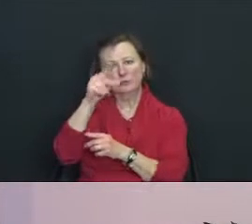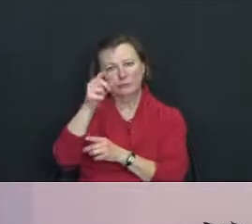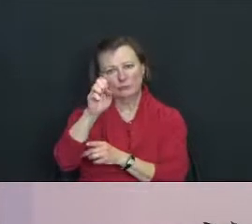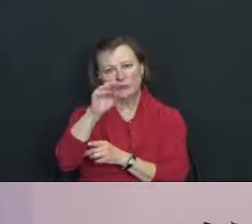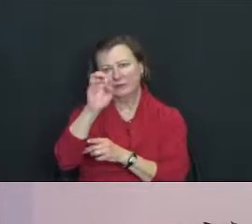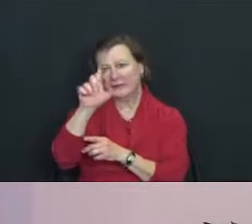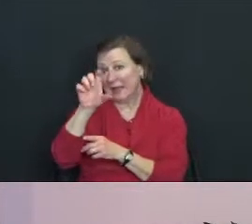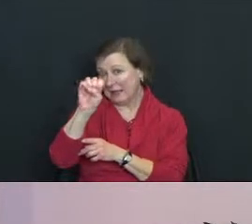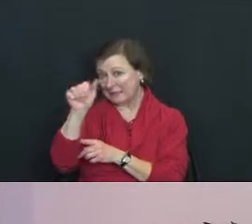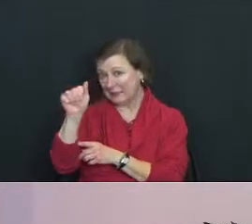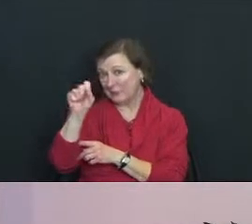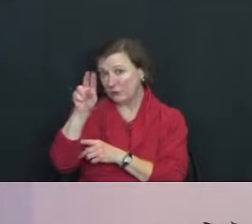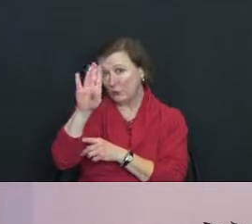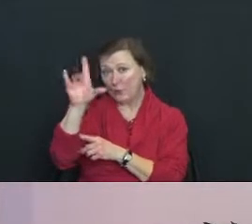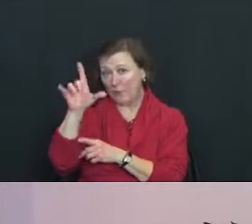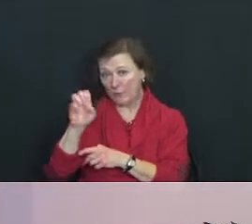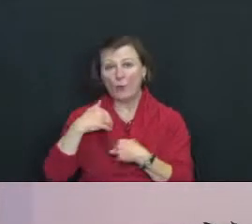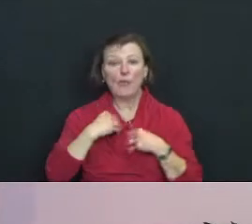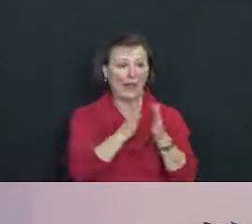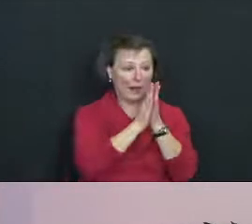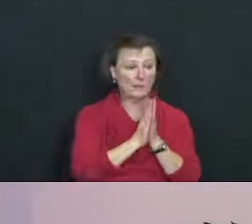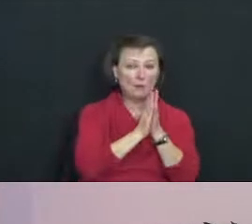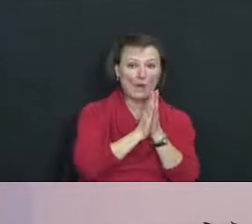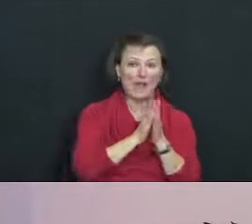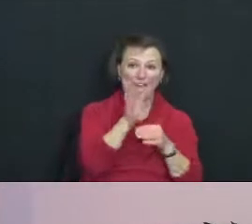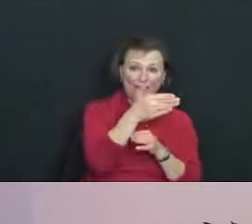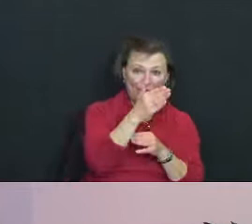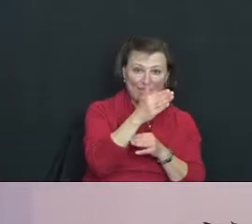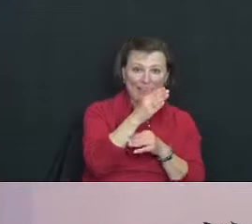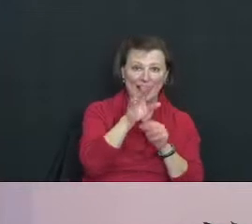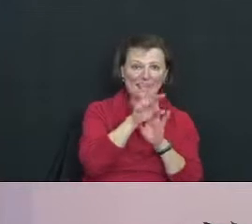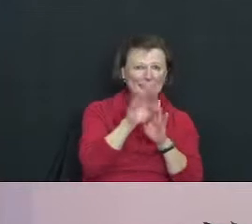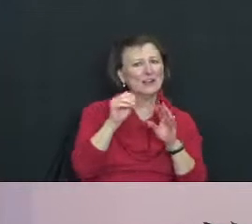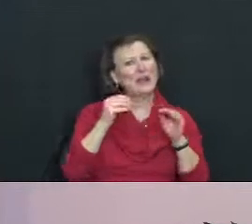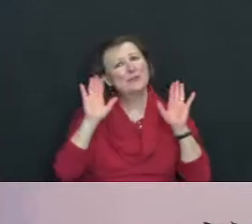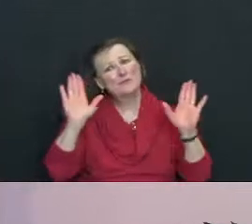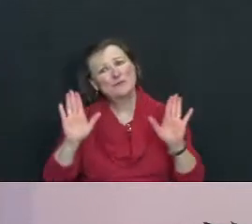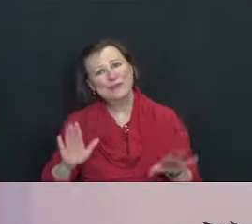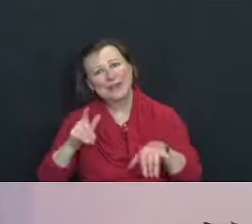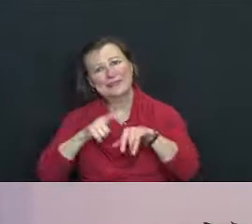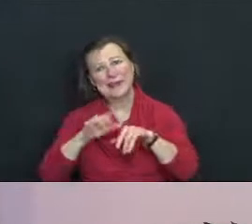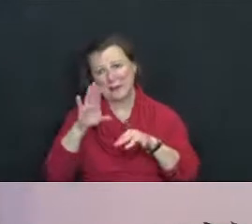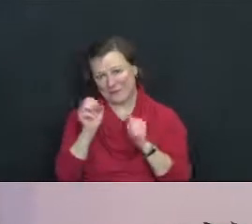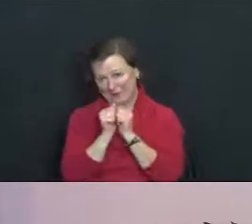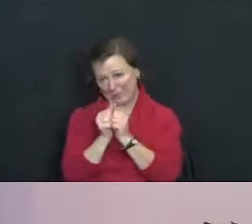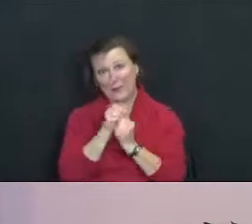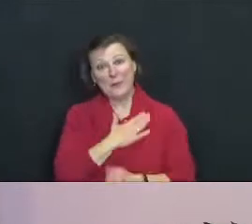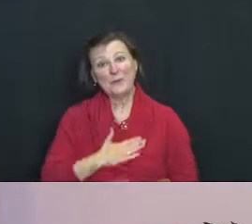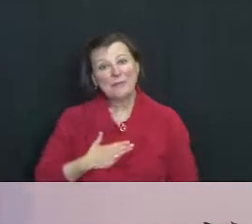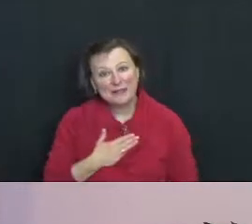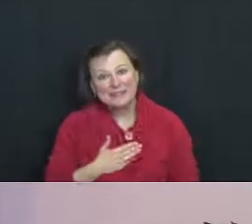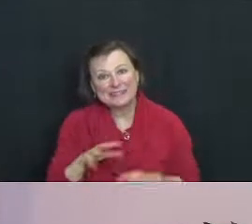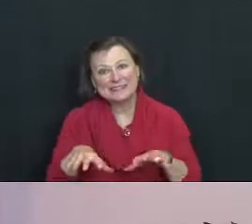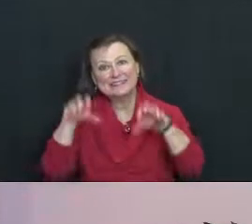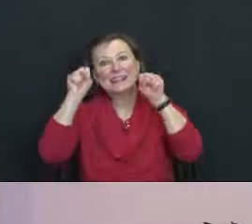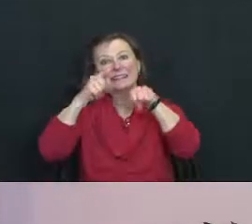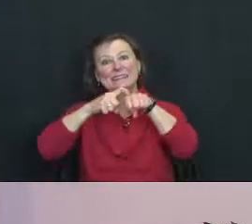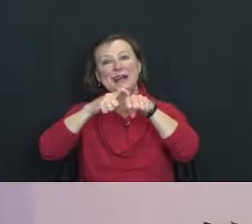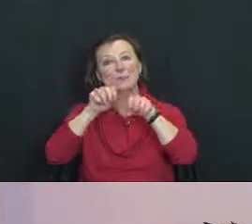the prayer flag video, and we had a great time being together. So please do take the opportunity to watch